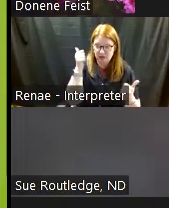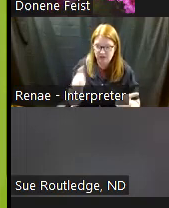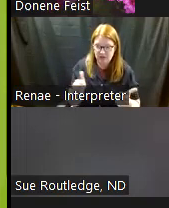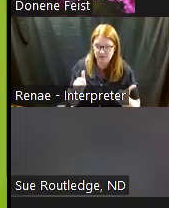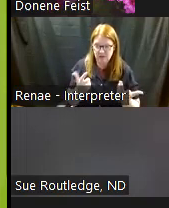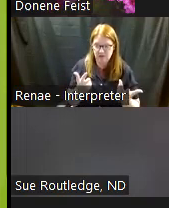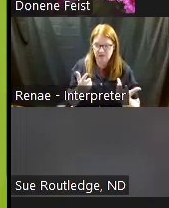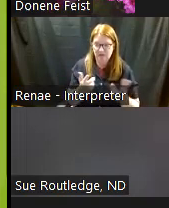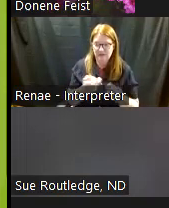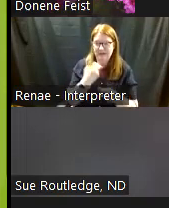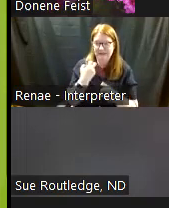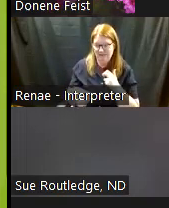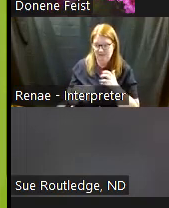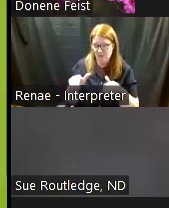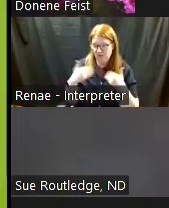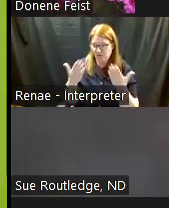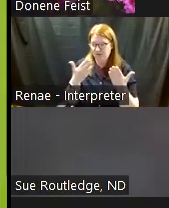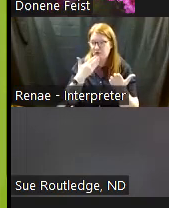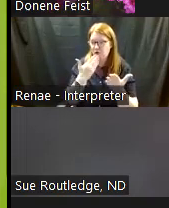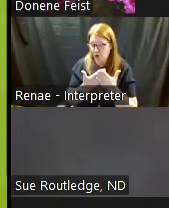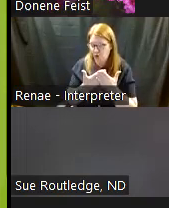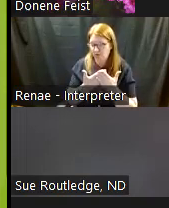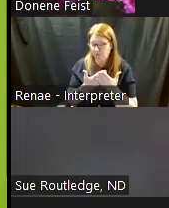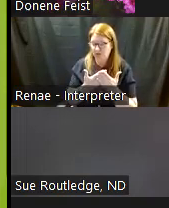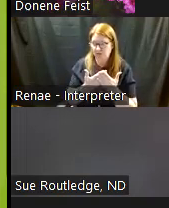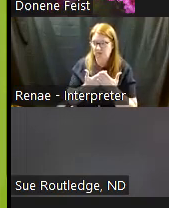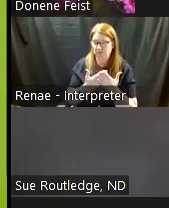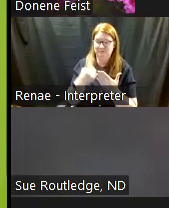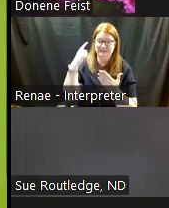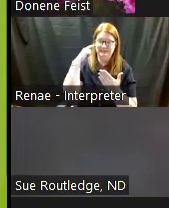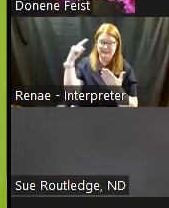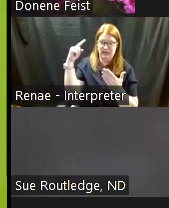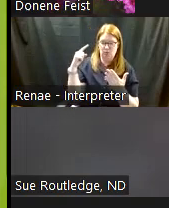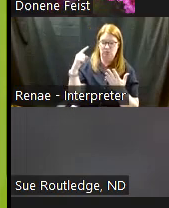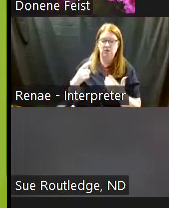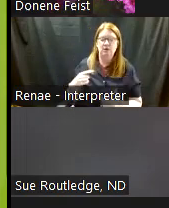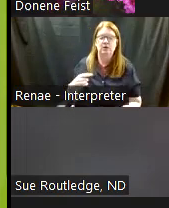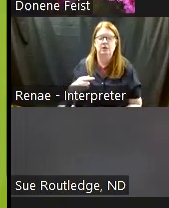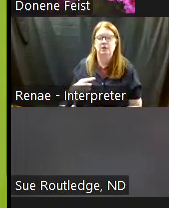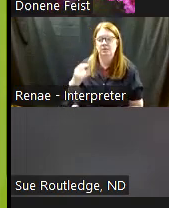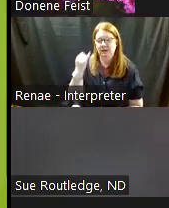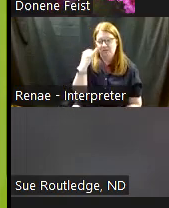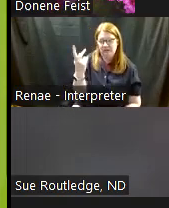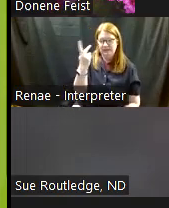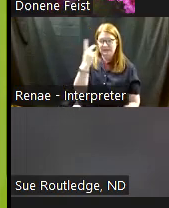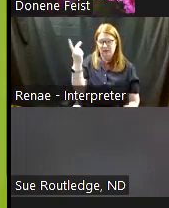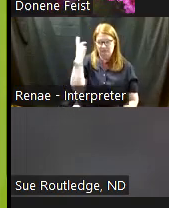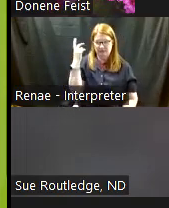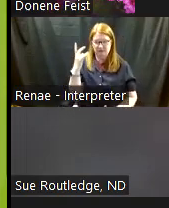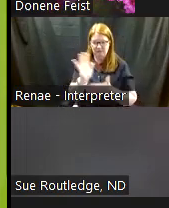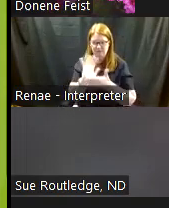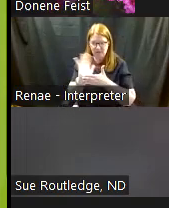really good quality and sound clarity through hearing aids. And if we kind of think back to the video that we watched before, the